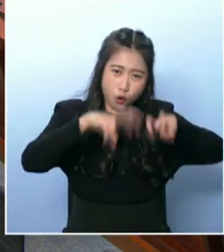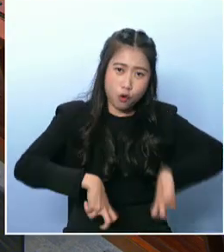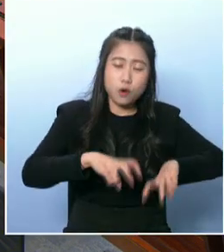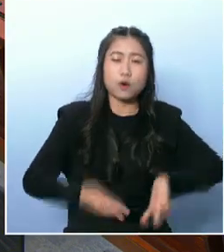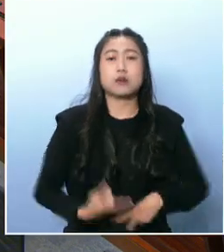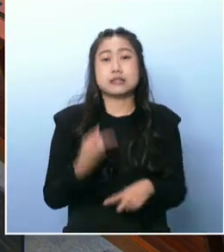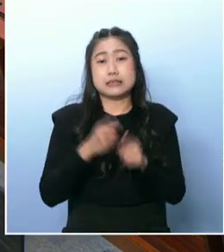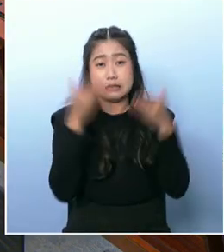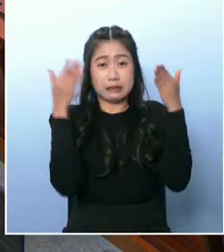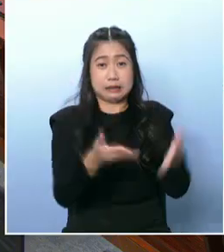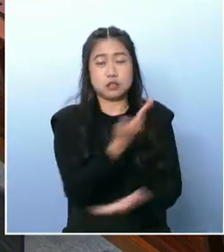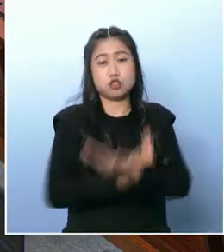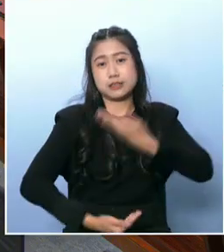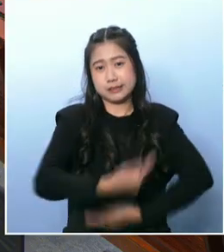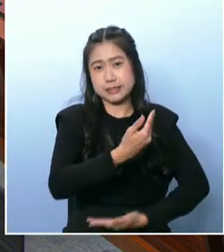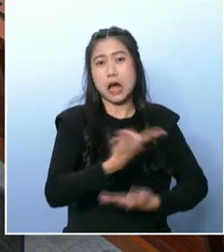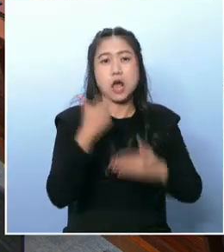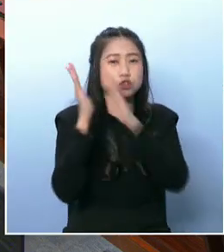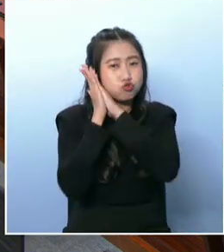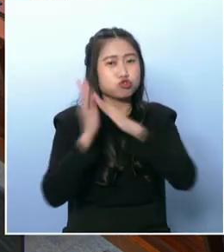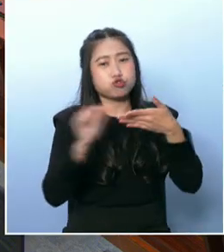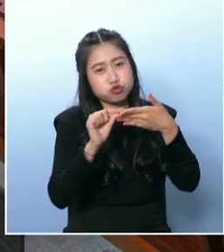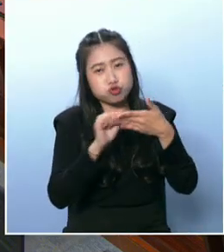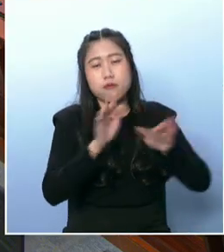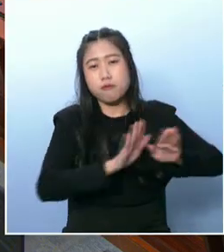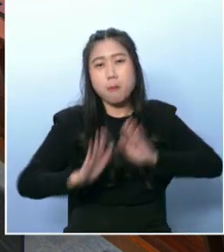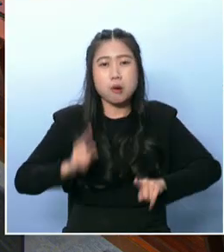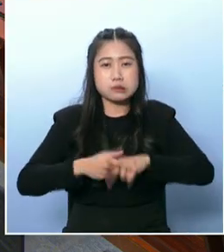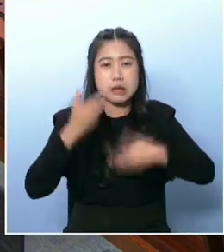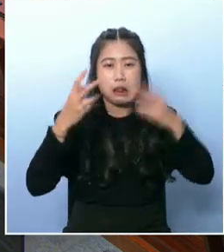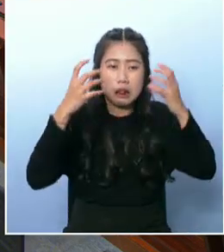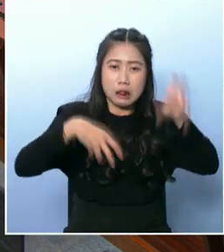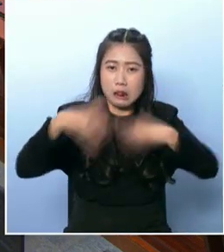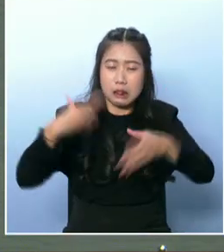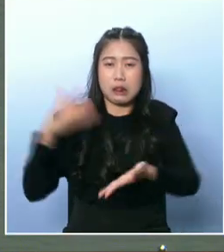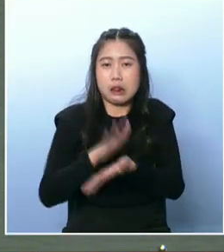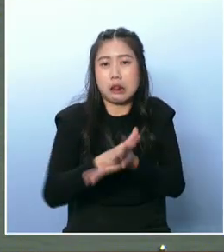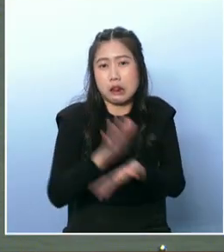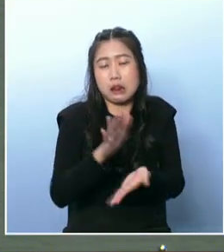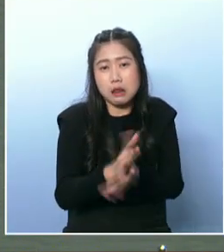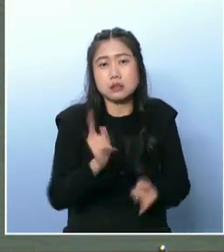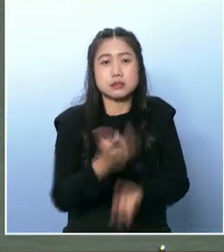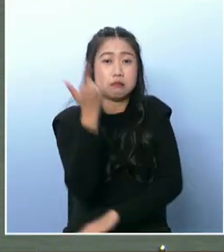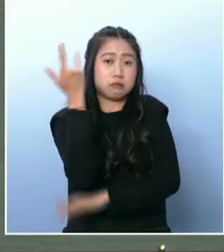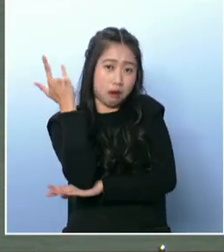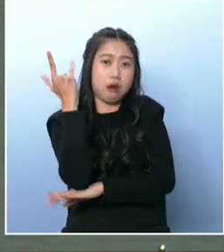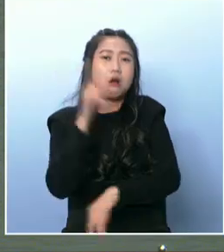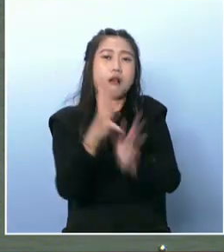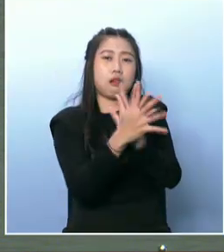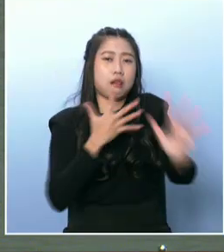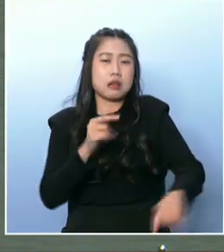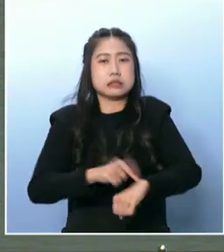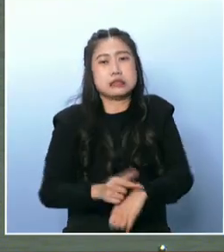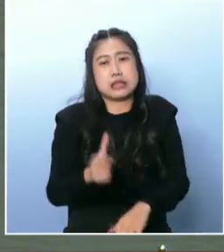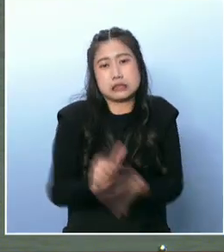Well, the administration has said that they have been looking into the RCH service for a long time. And I know the waiting